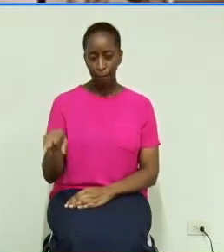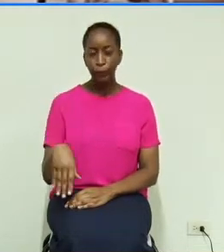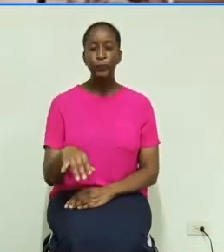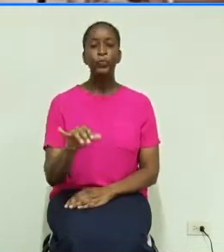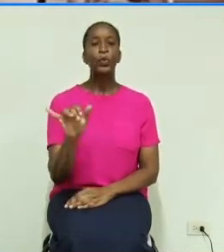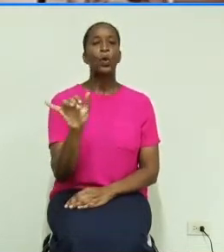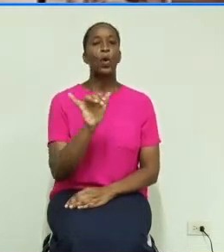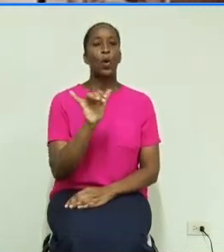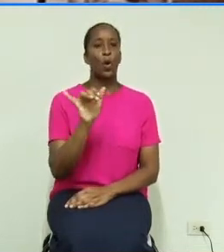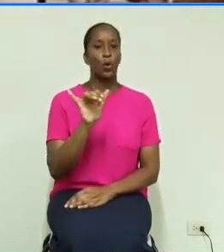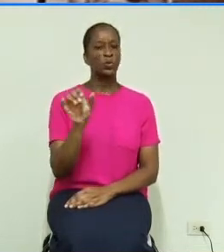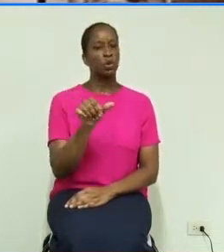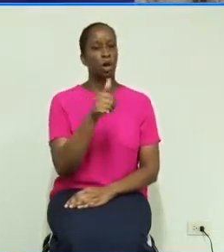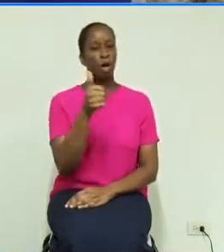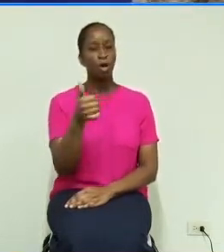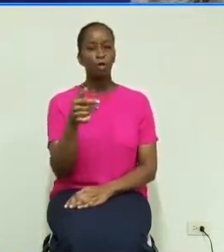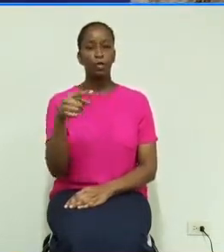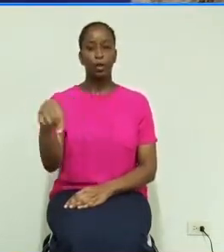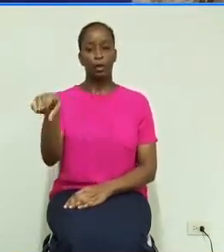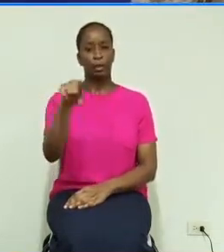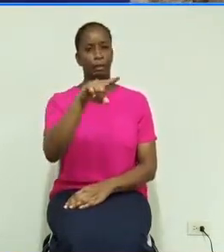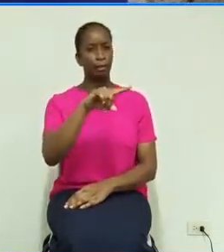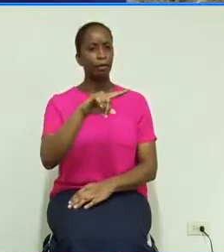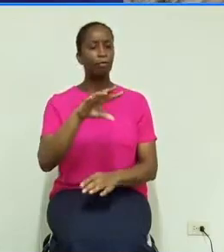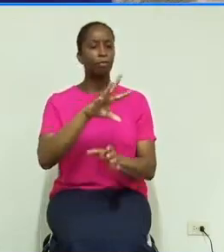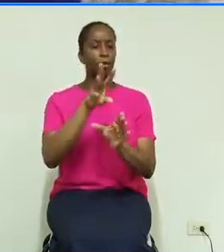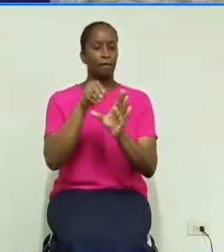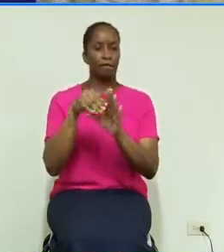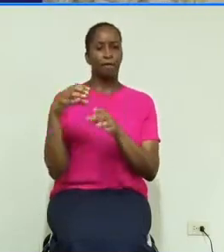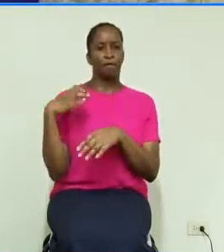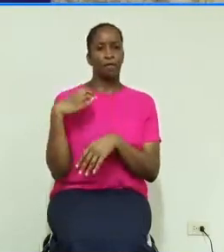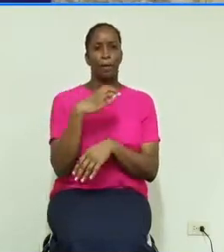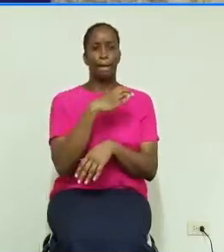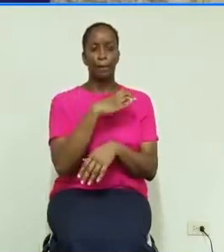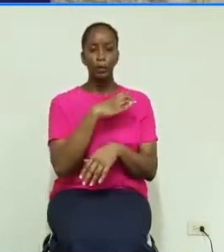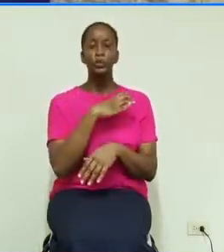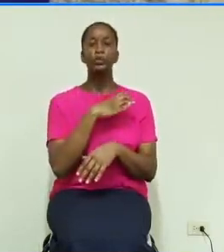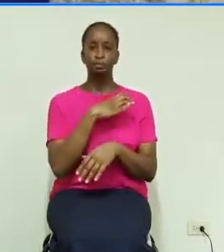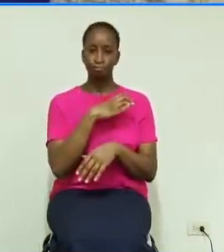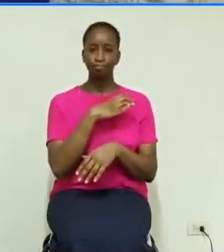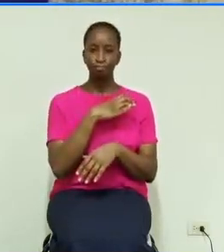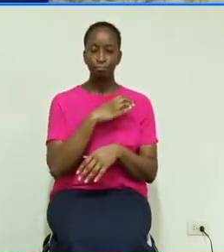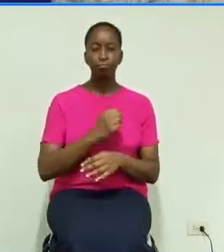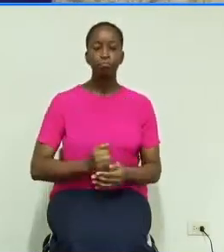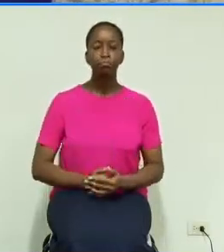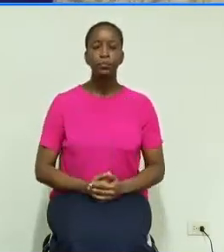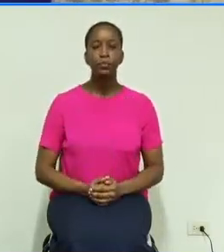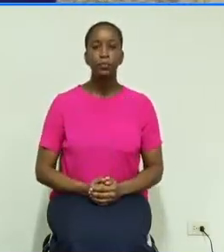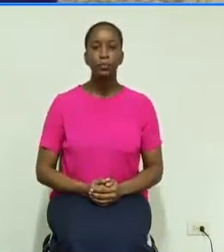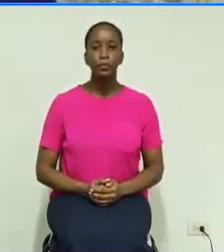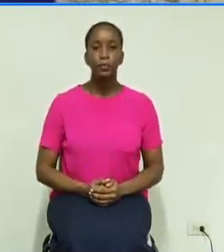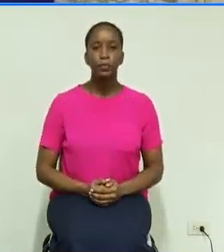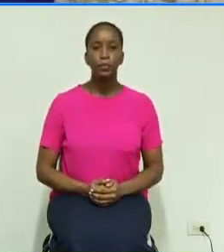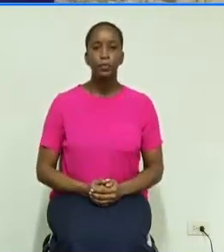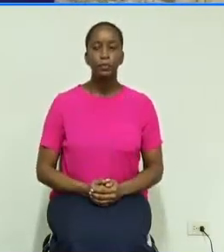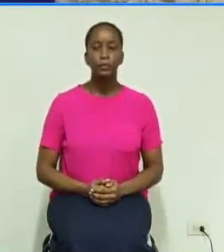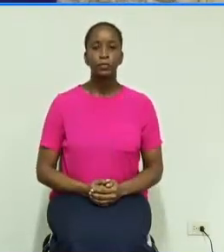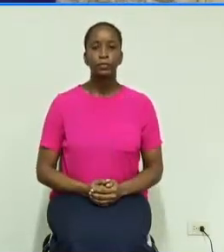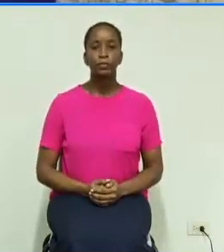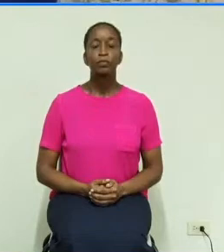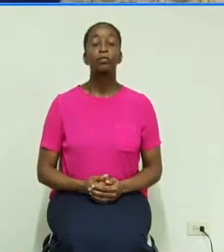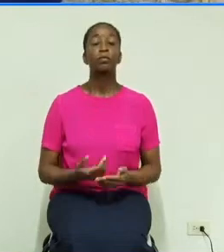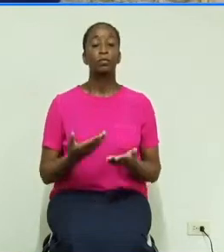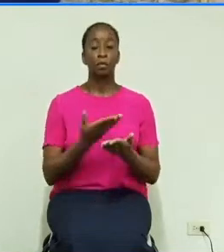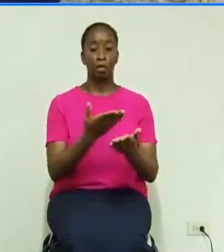present on that side of the room. So I have introduced those on this side, and now I come to the head table. I'm